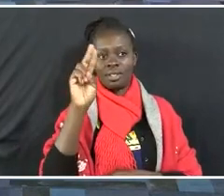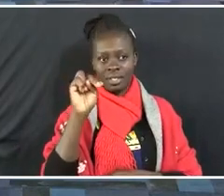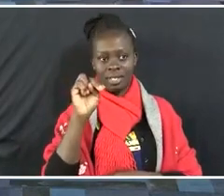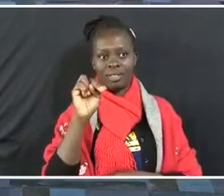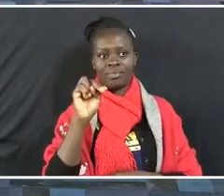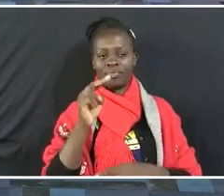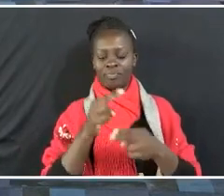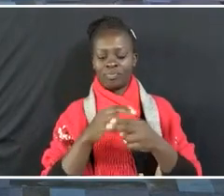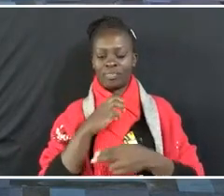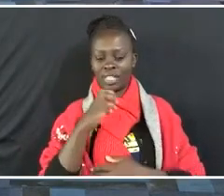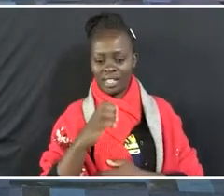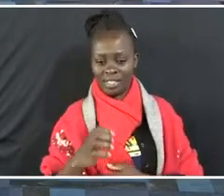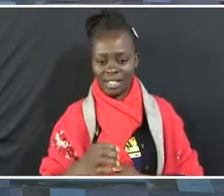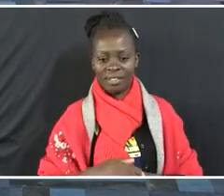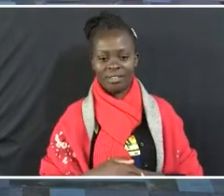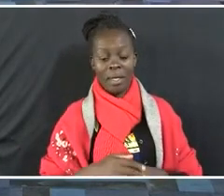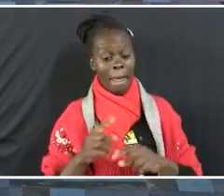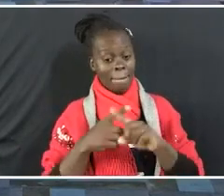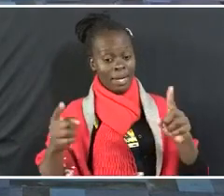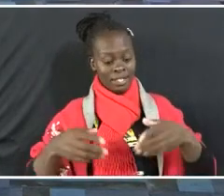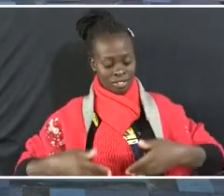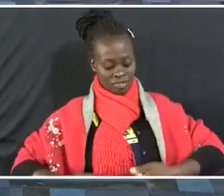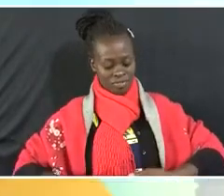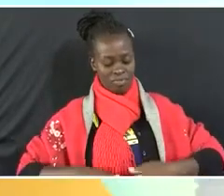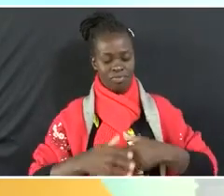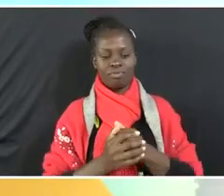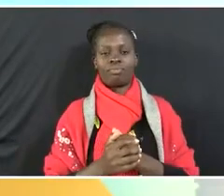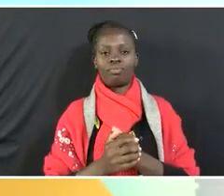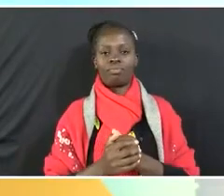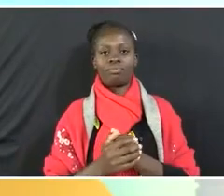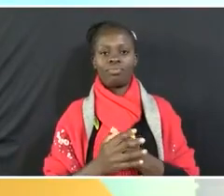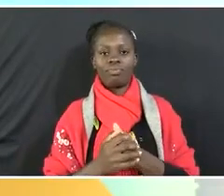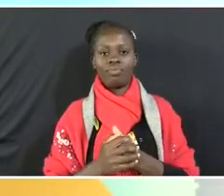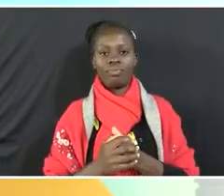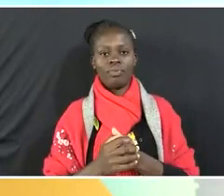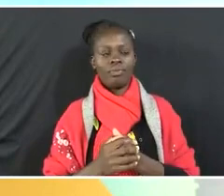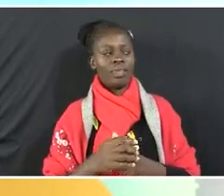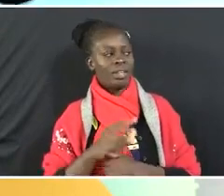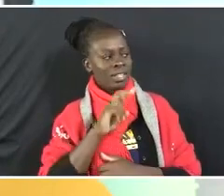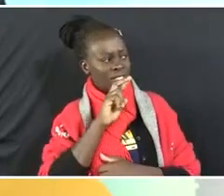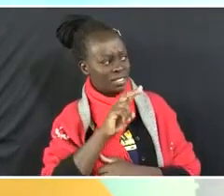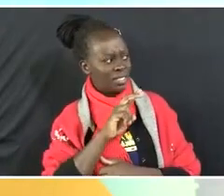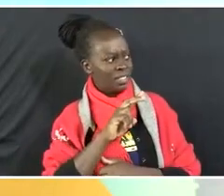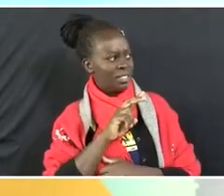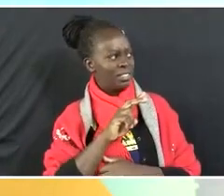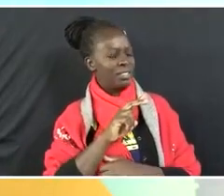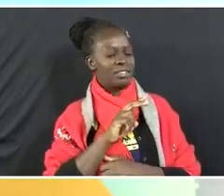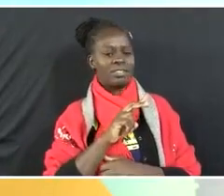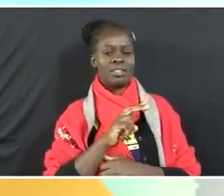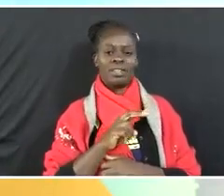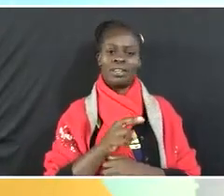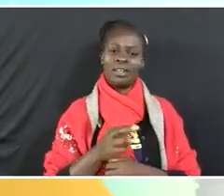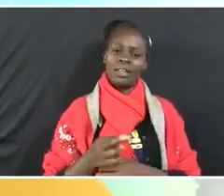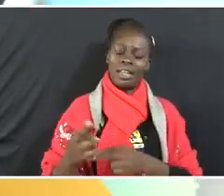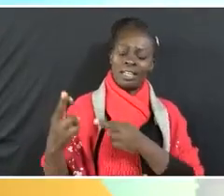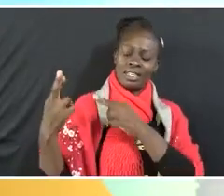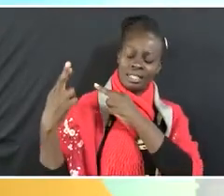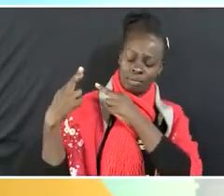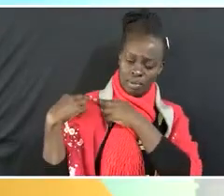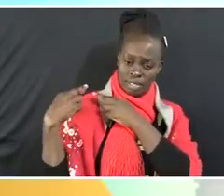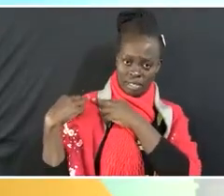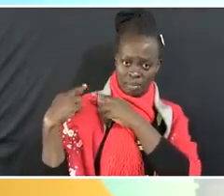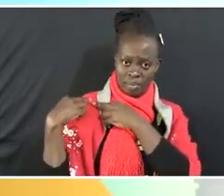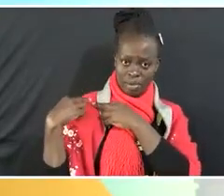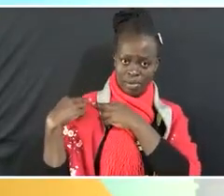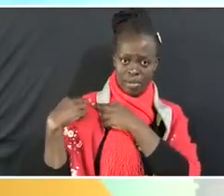the nominating committee at the right time that God can speak to them. Because we are already seeing an elder. And please,